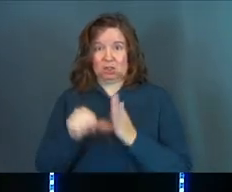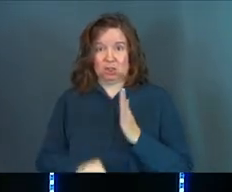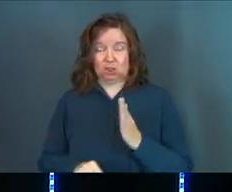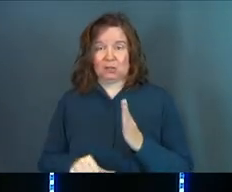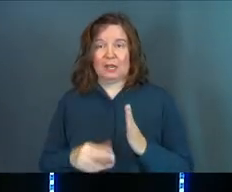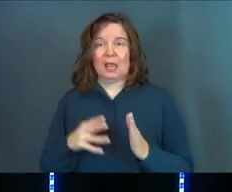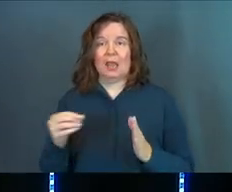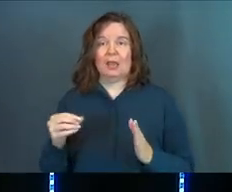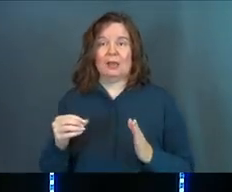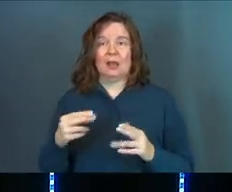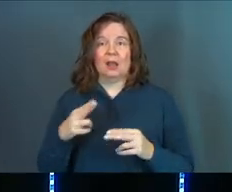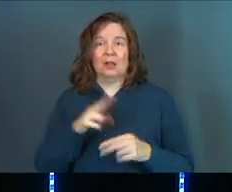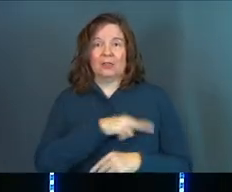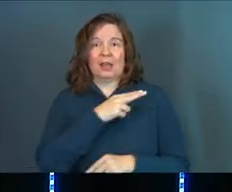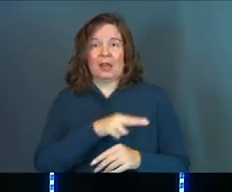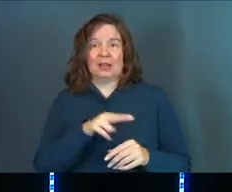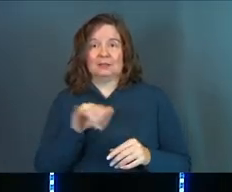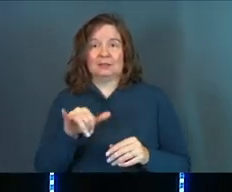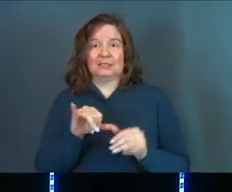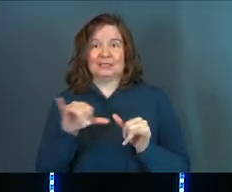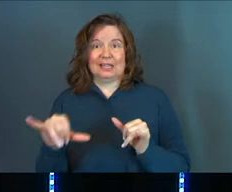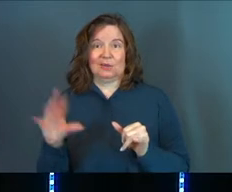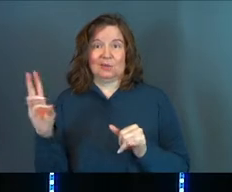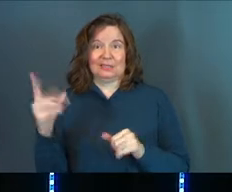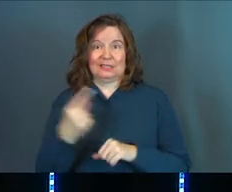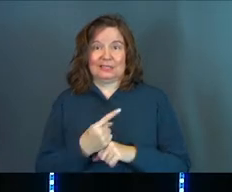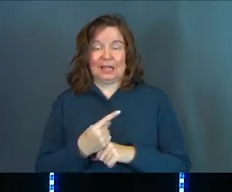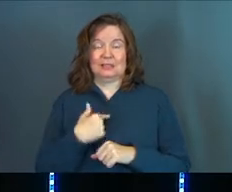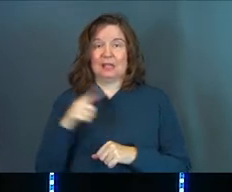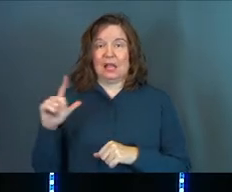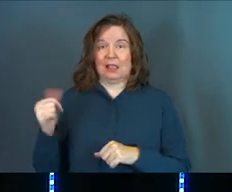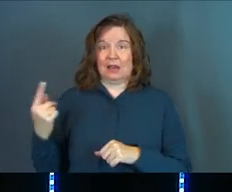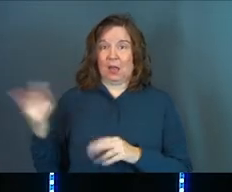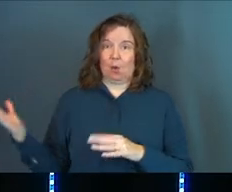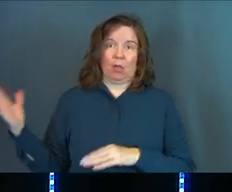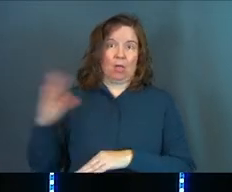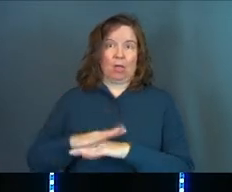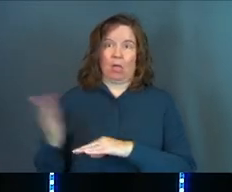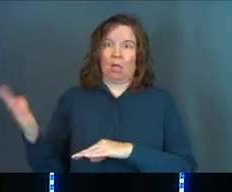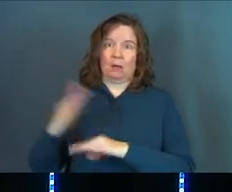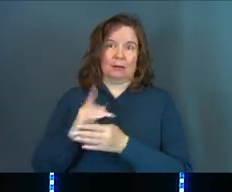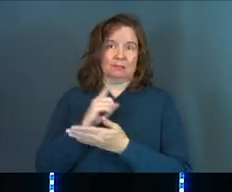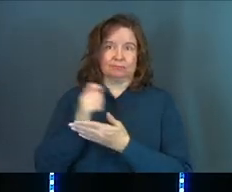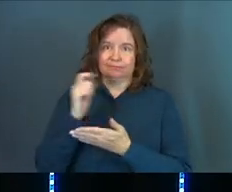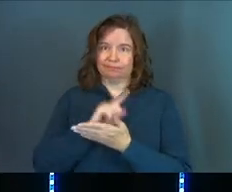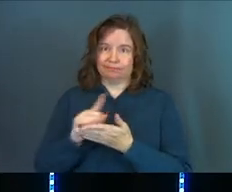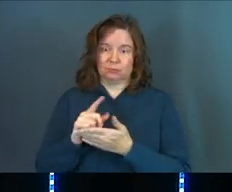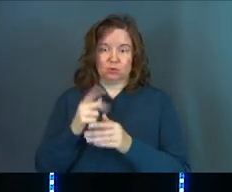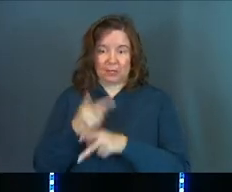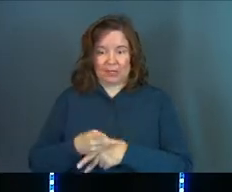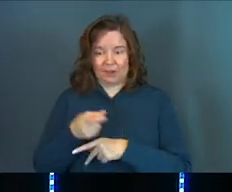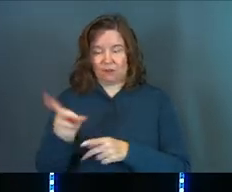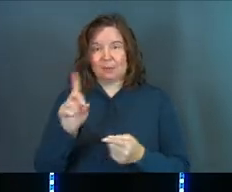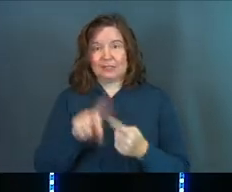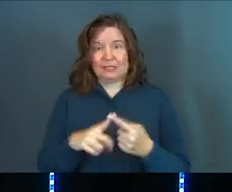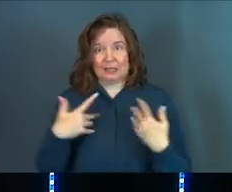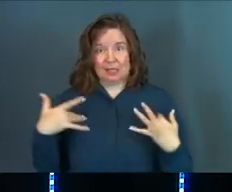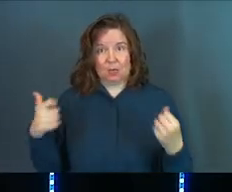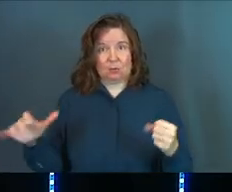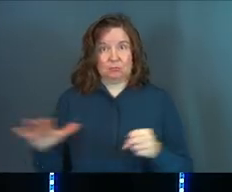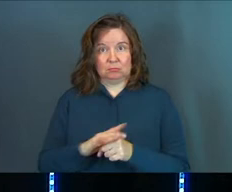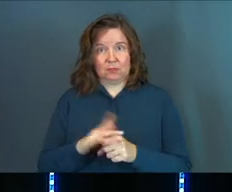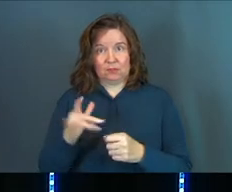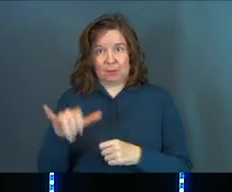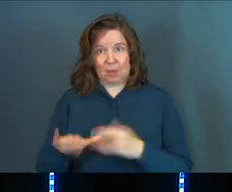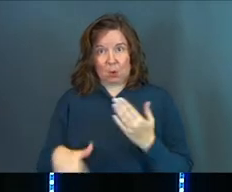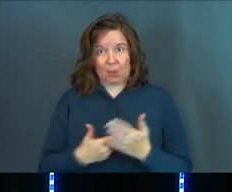surgery, and the hospital stay turned into 6 days, and Linda and I were there all day long, every day, trying to take care of him until he was fully